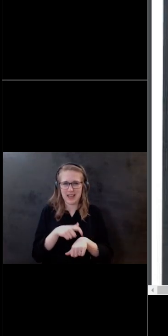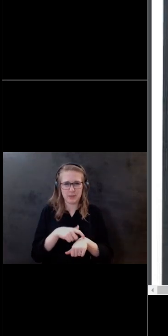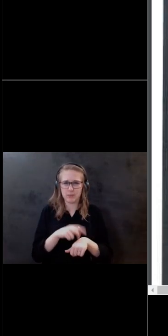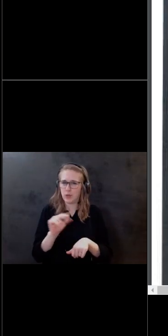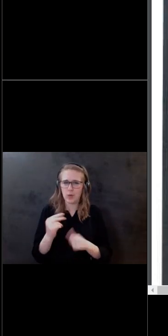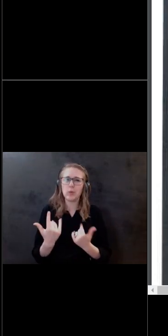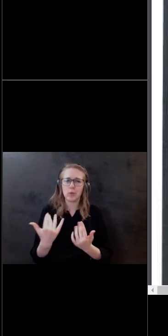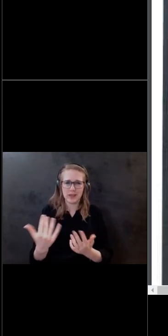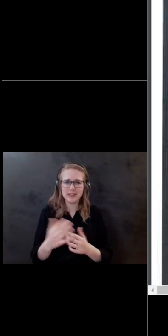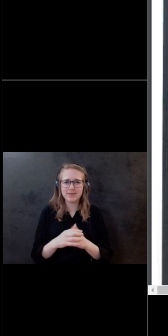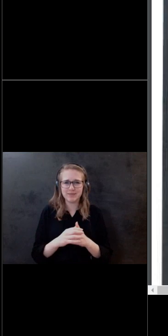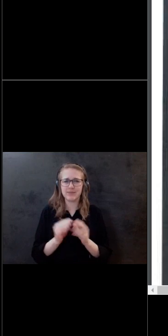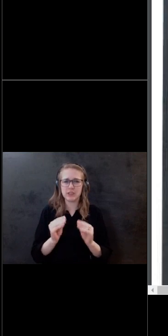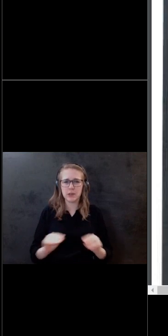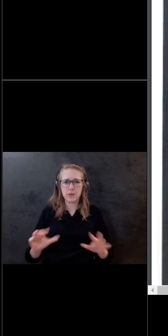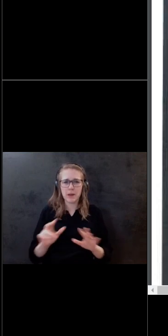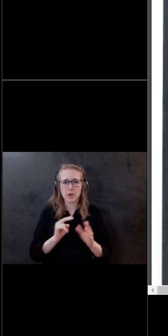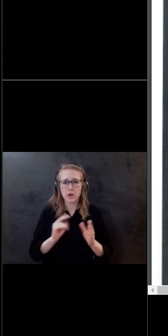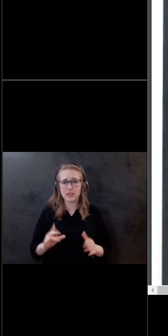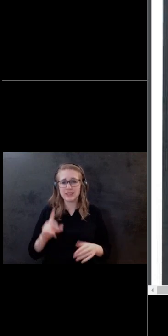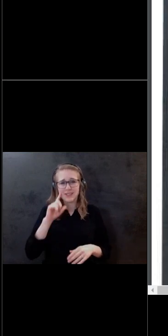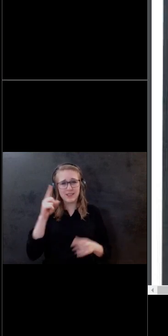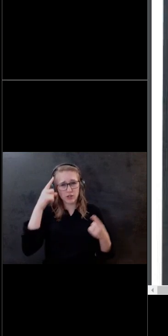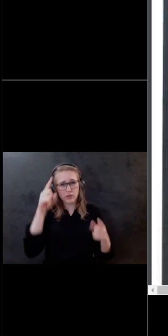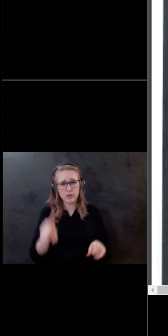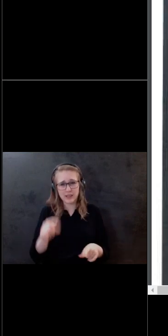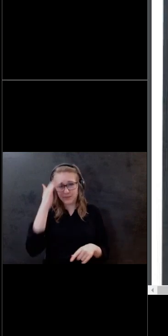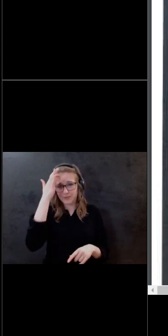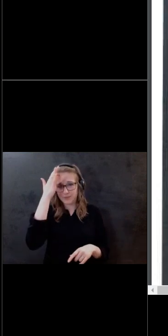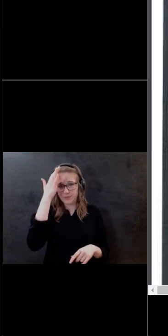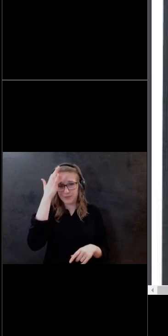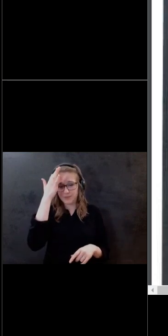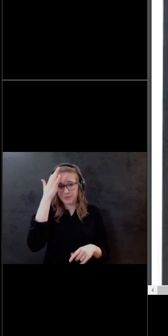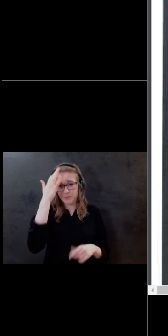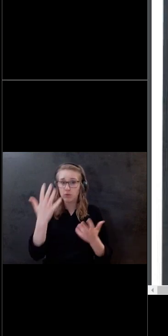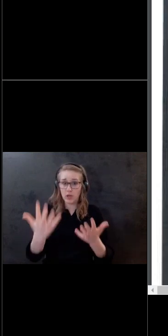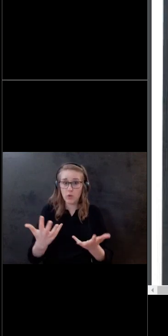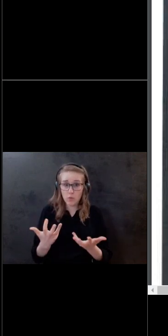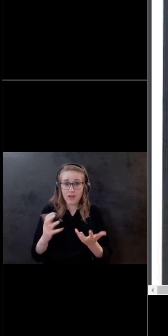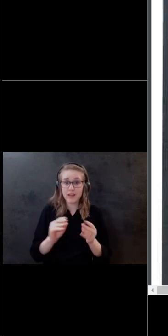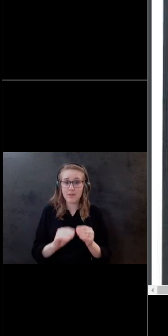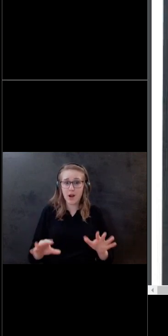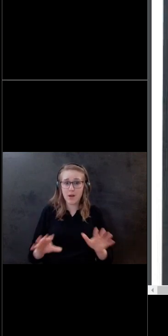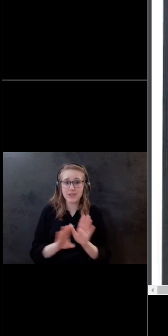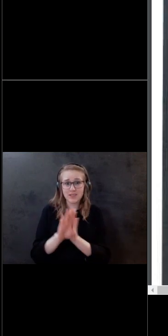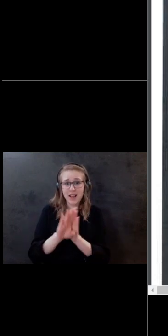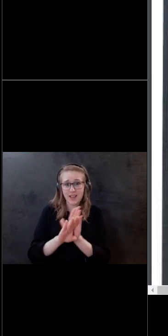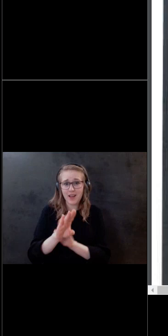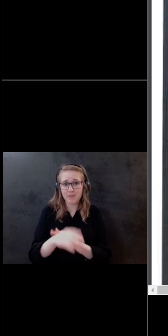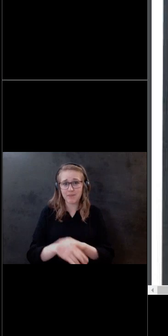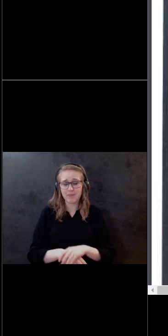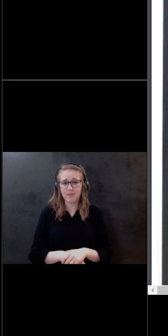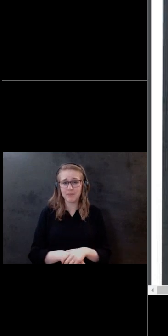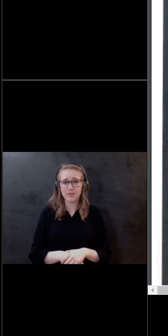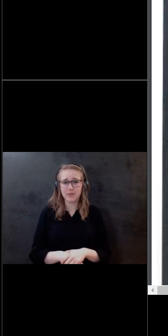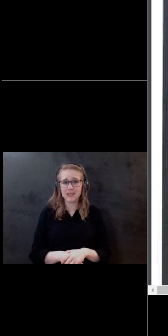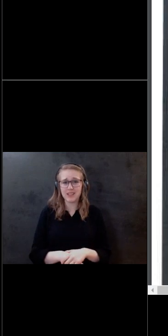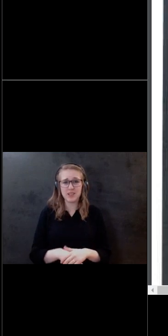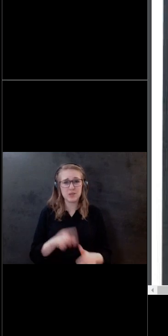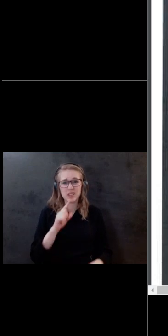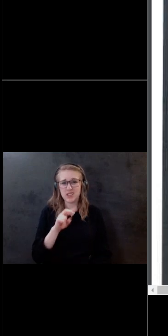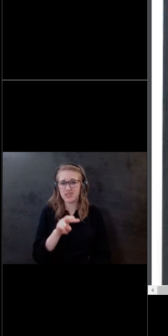the property owners would agree with me. We want that property developed. It's been an eyesore for too